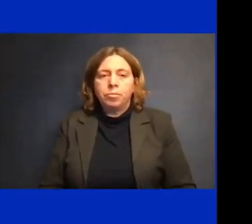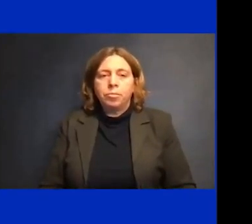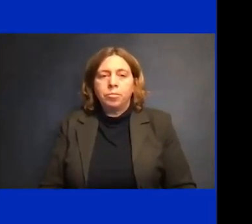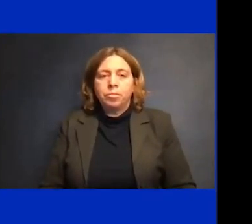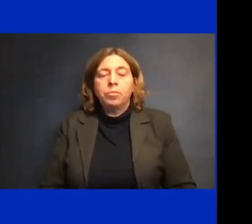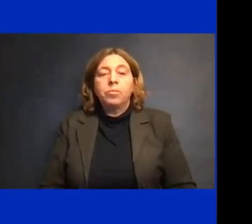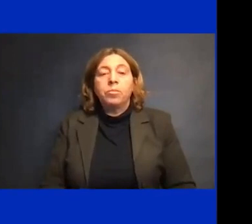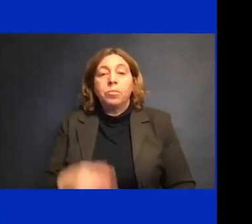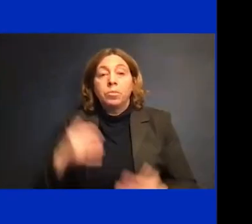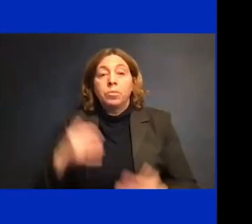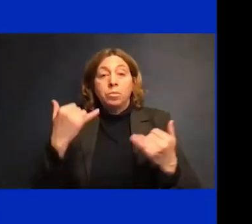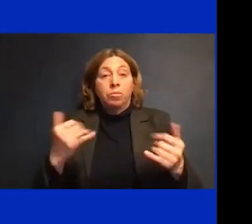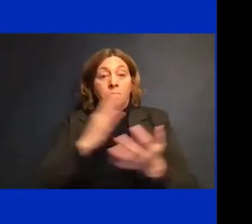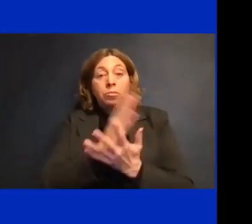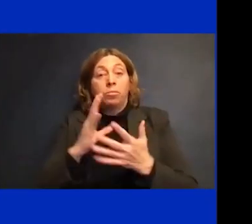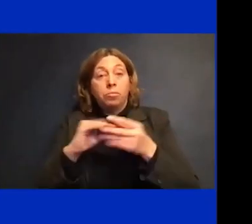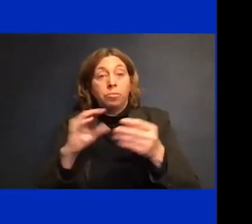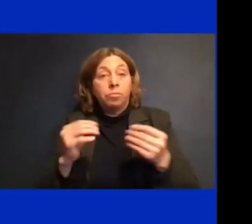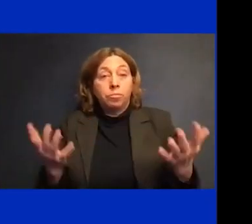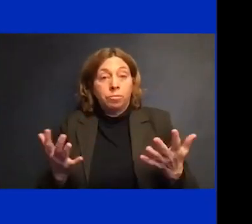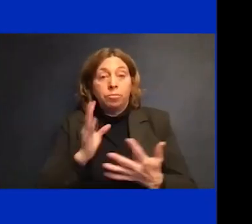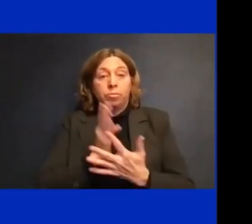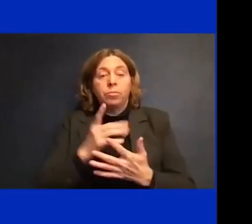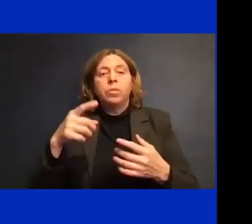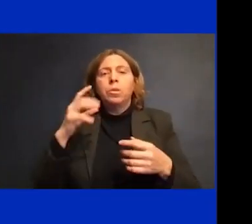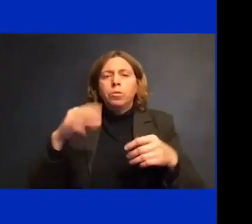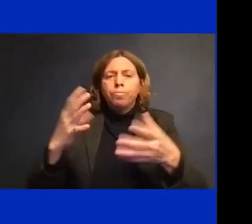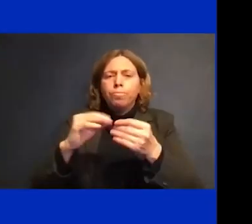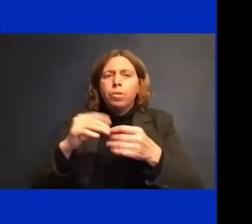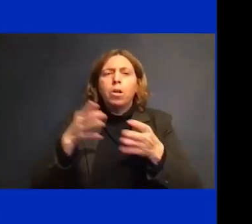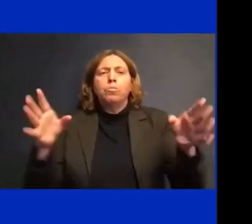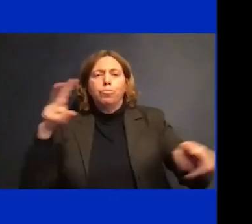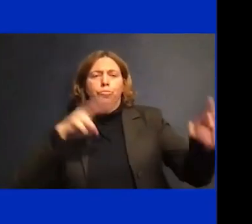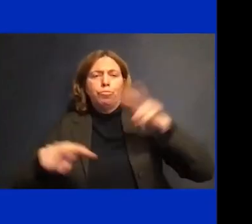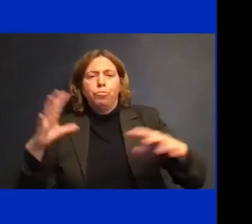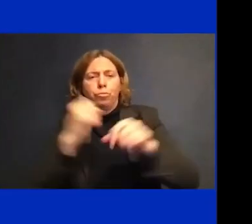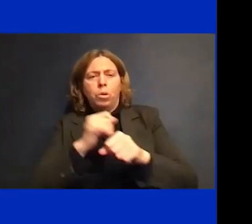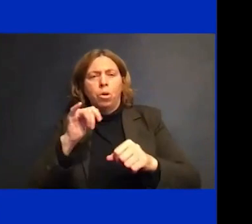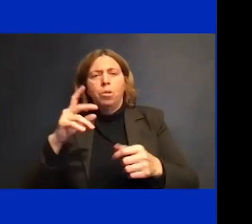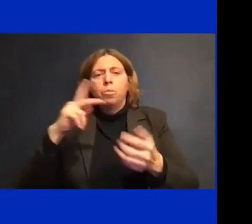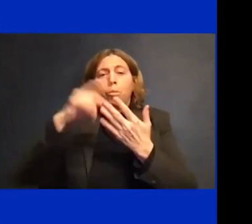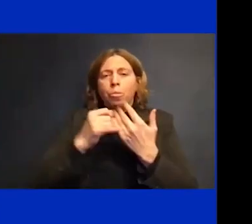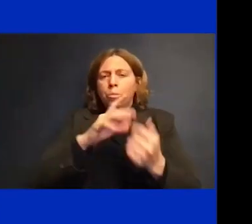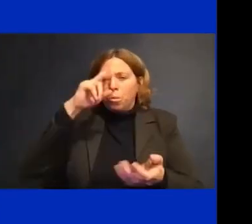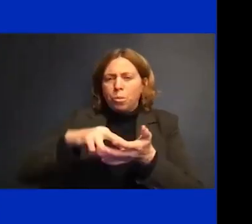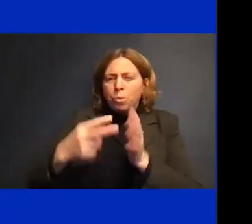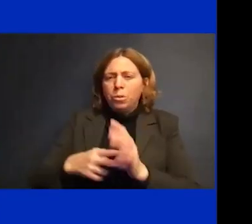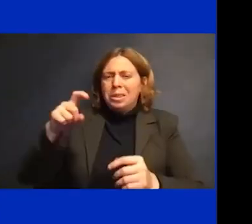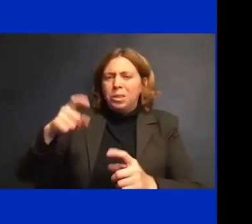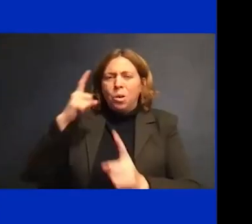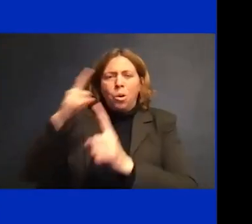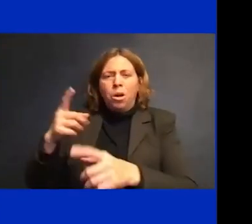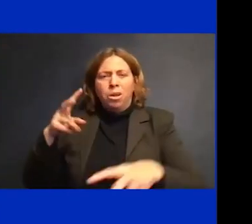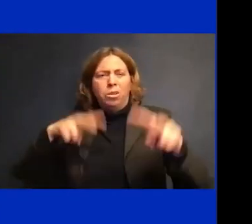In this section, we will provide a brief overview of the National Environmental Policy Act. This is followed by the project's